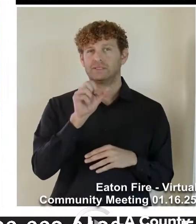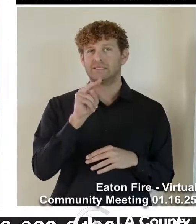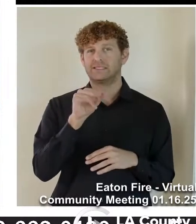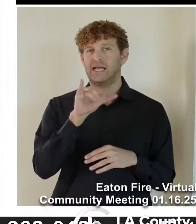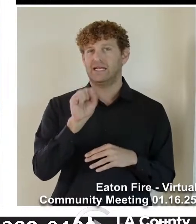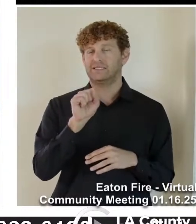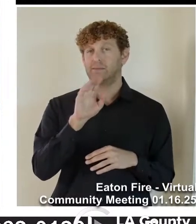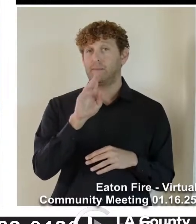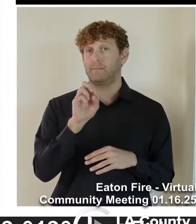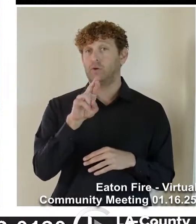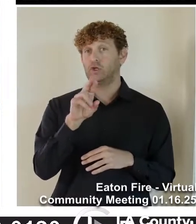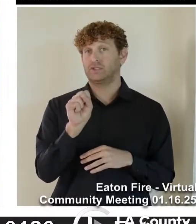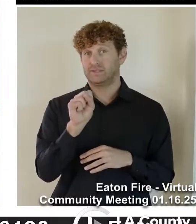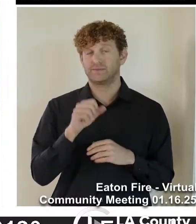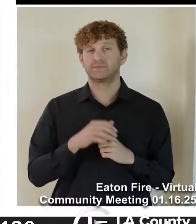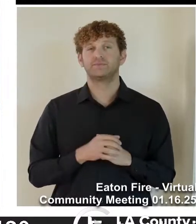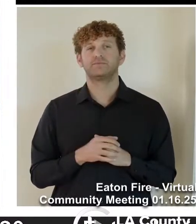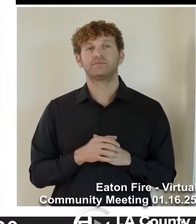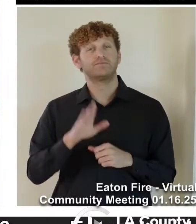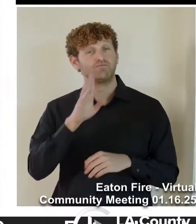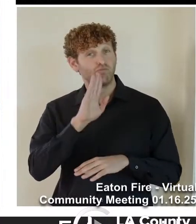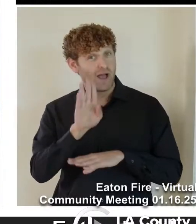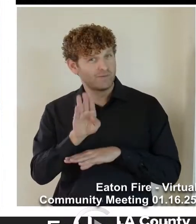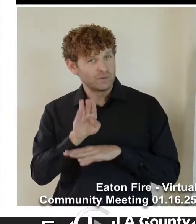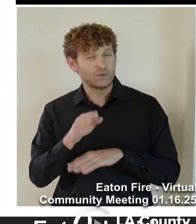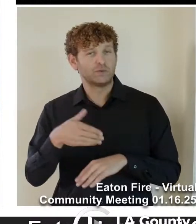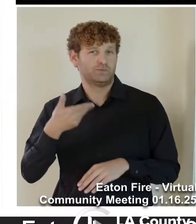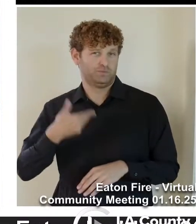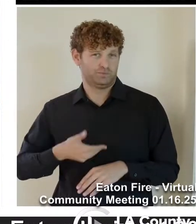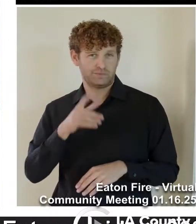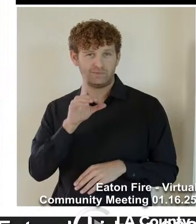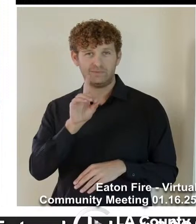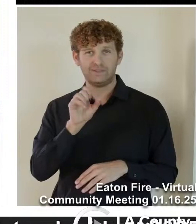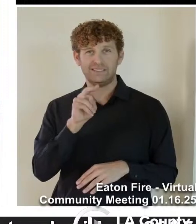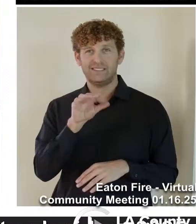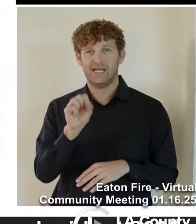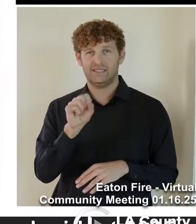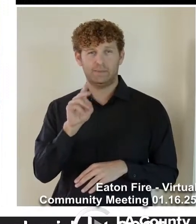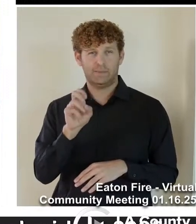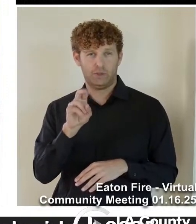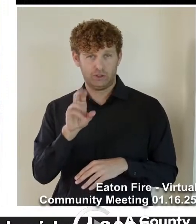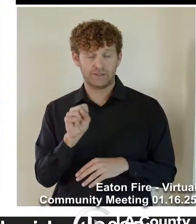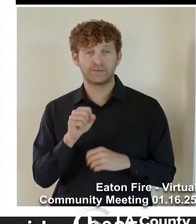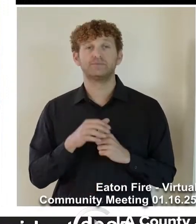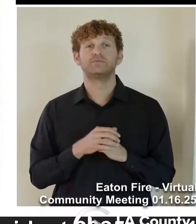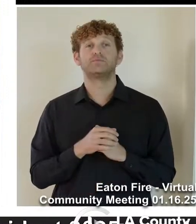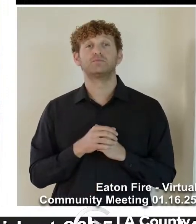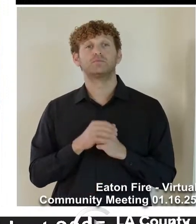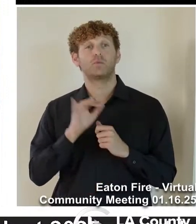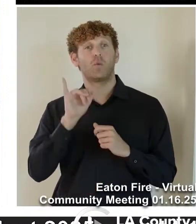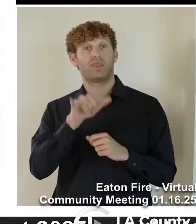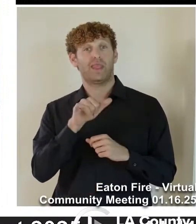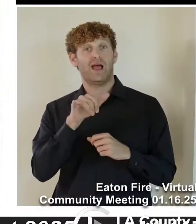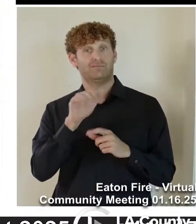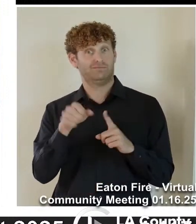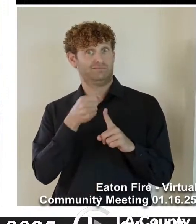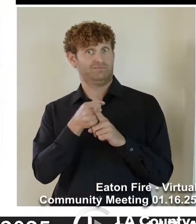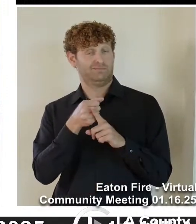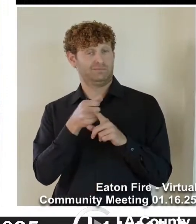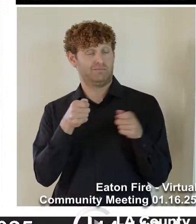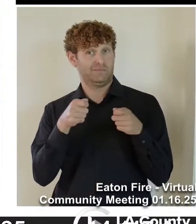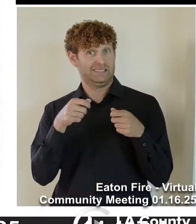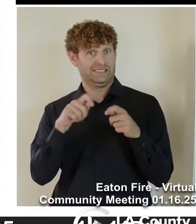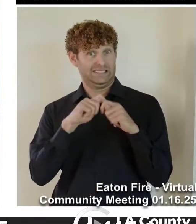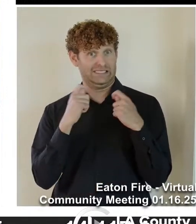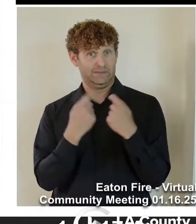Good afternoon, everybody. Dennis Burns, Fire Behavior Analyst for the Incident Management Team. So, pretty